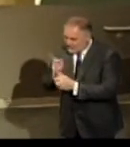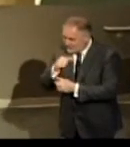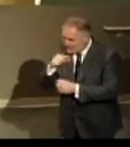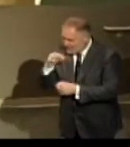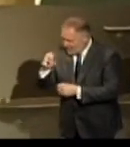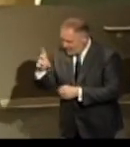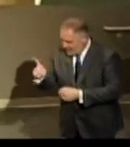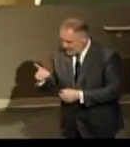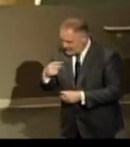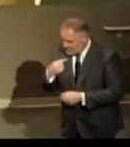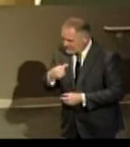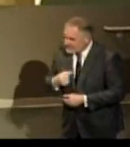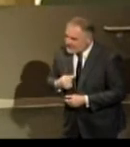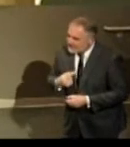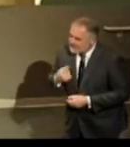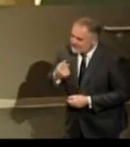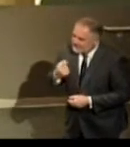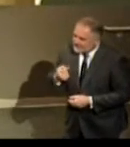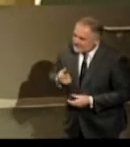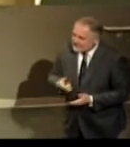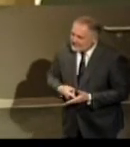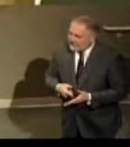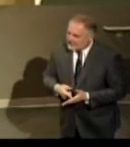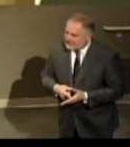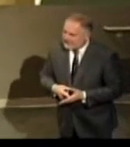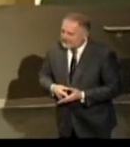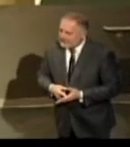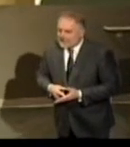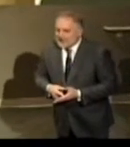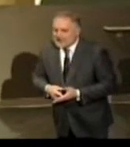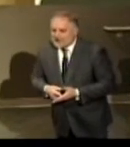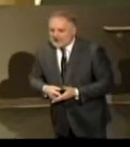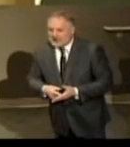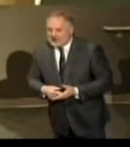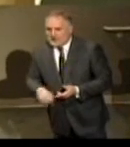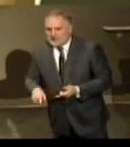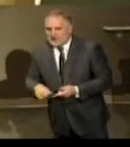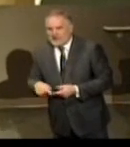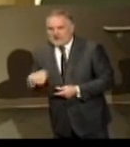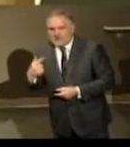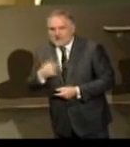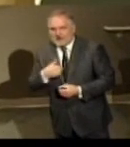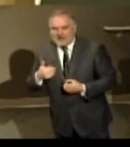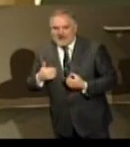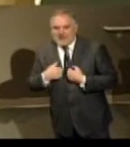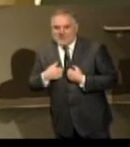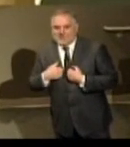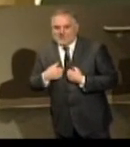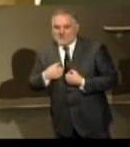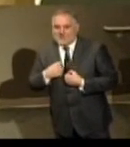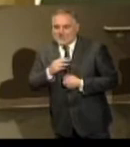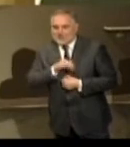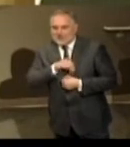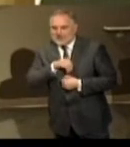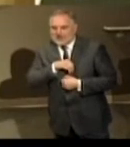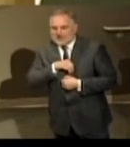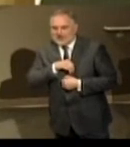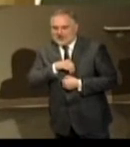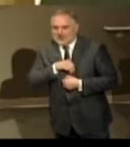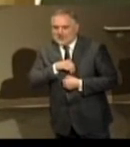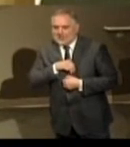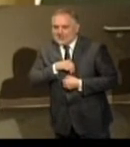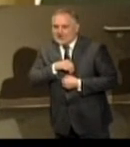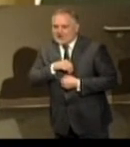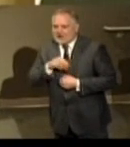First, listen to me. That's why when we have missionaries that go to places that's never heard of the gospel, they don't start with the gospel. They start with